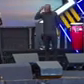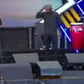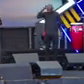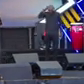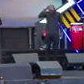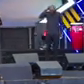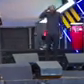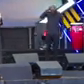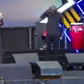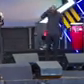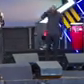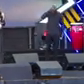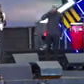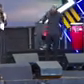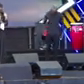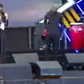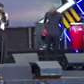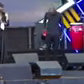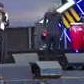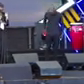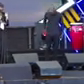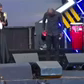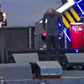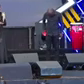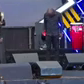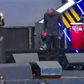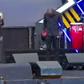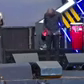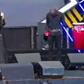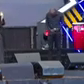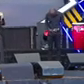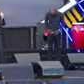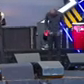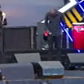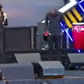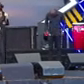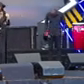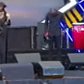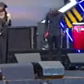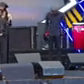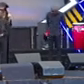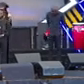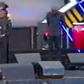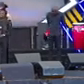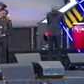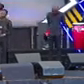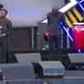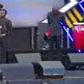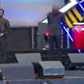canise up we give we give we give